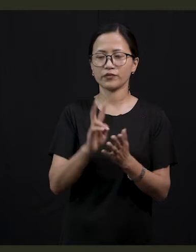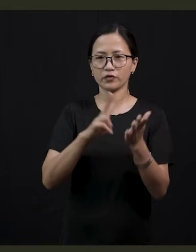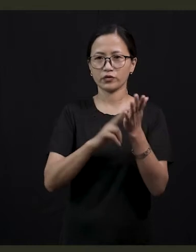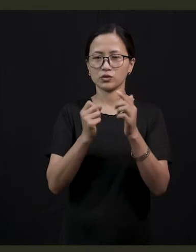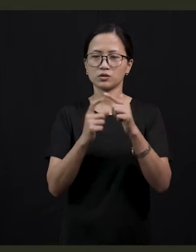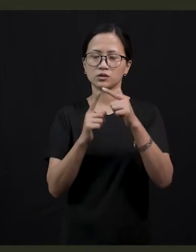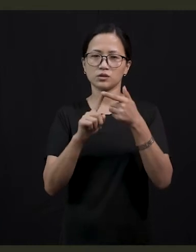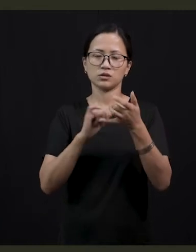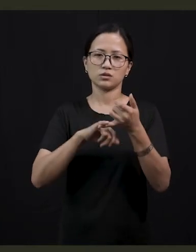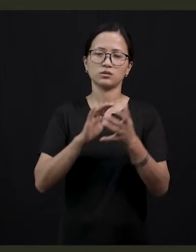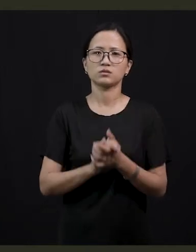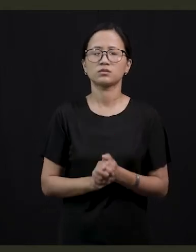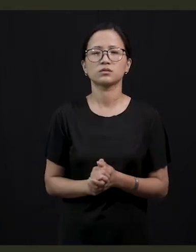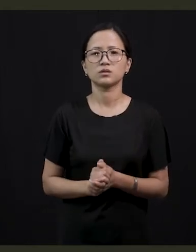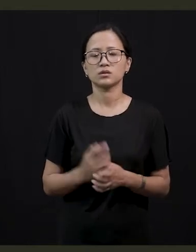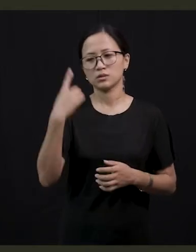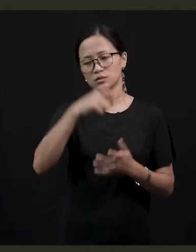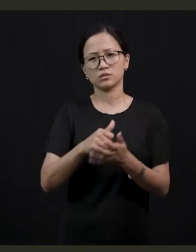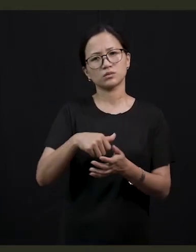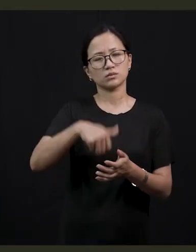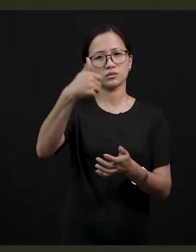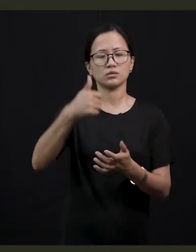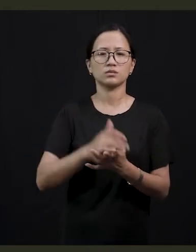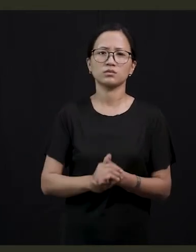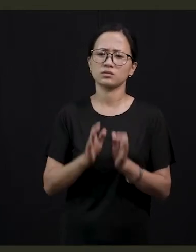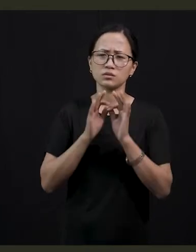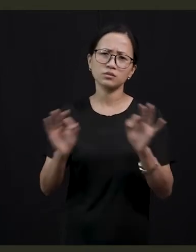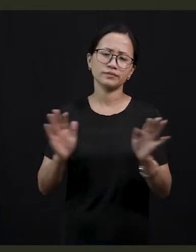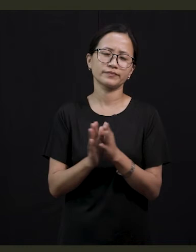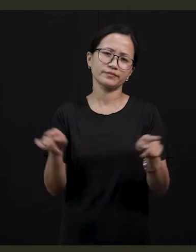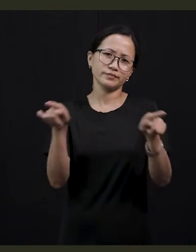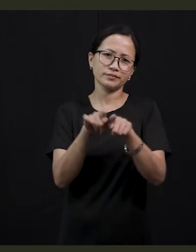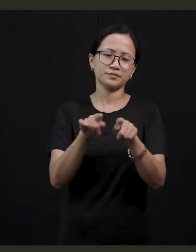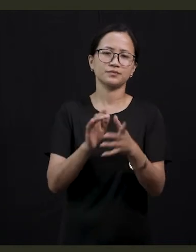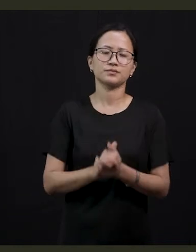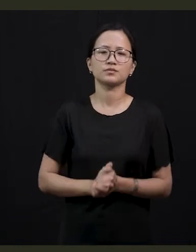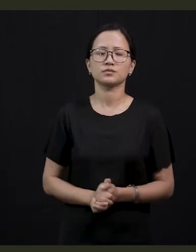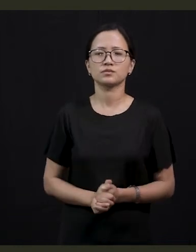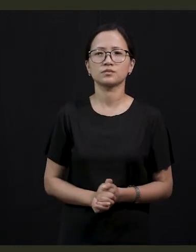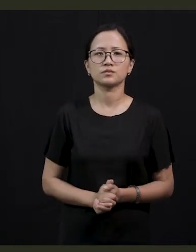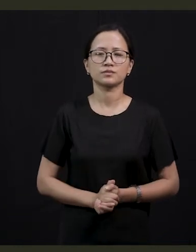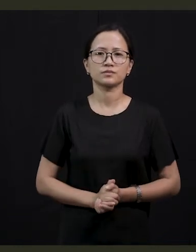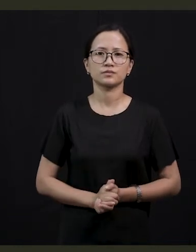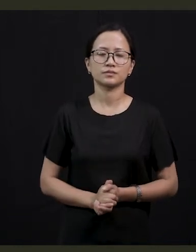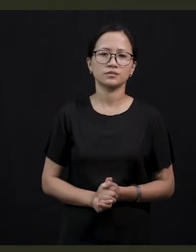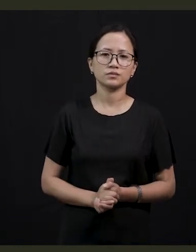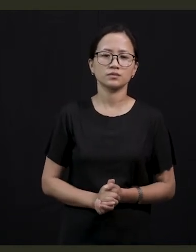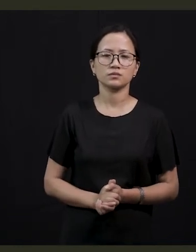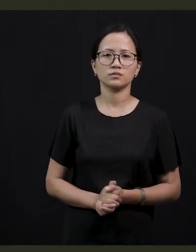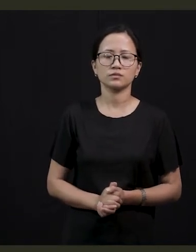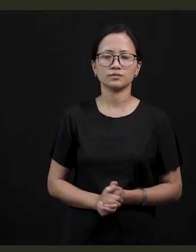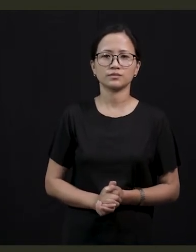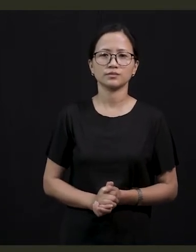than 40. So, 60 is the one who's going to be the winner. So, it's as simple as that. So, you vote and you vote for me, I'll be the winner and